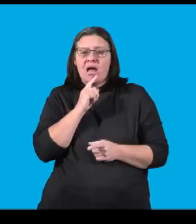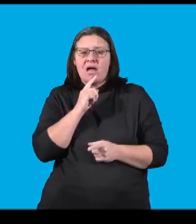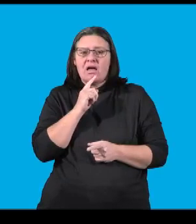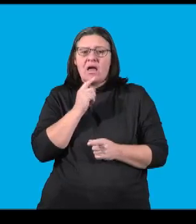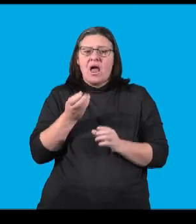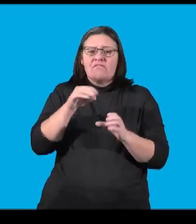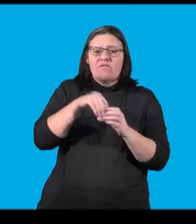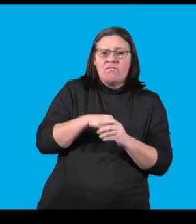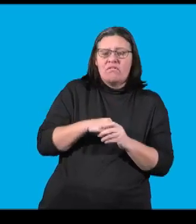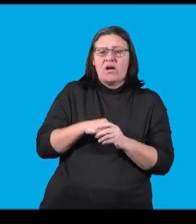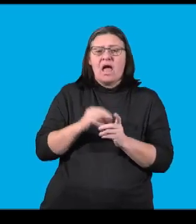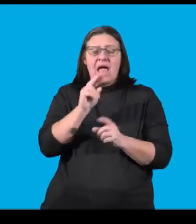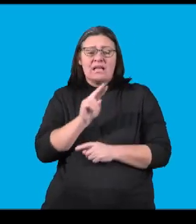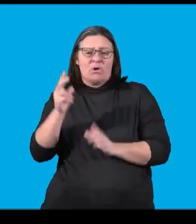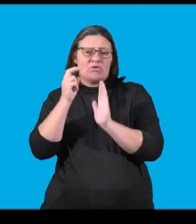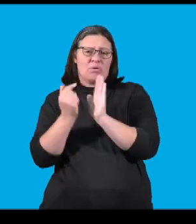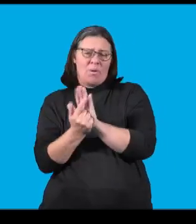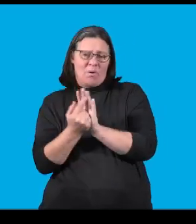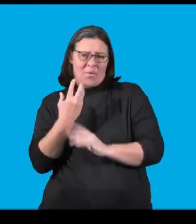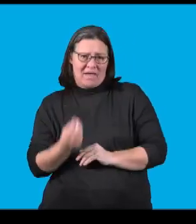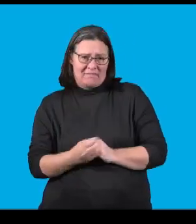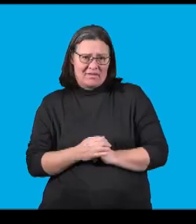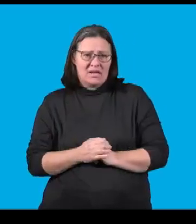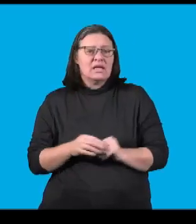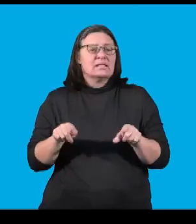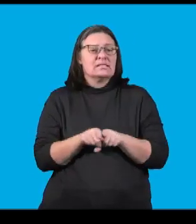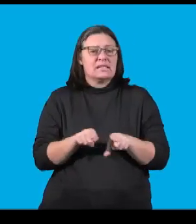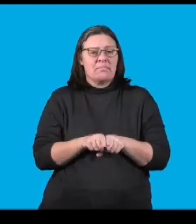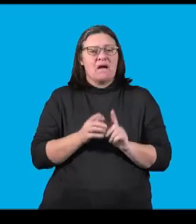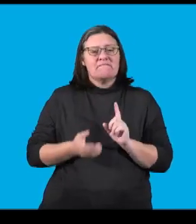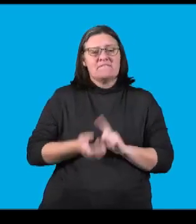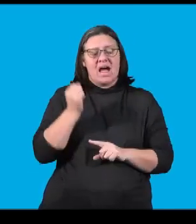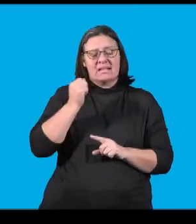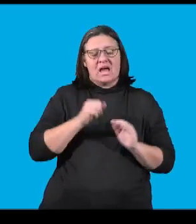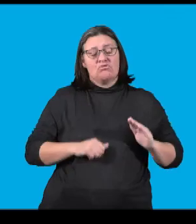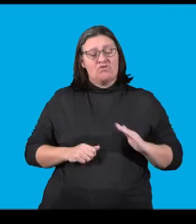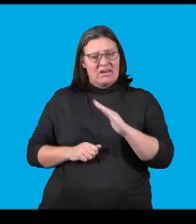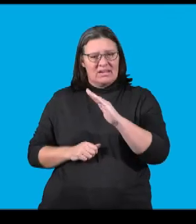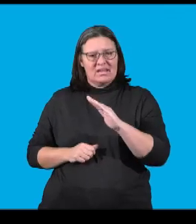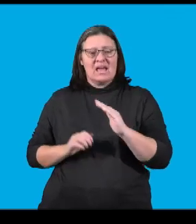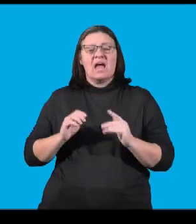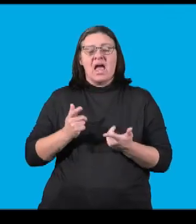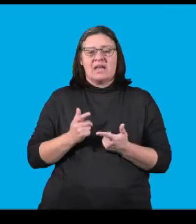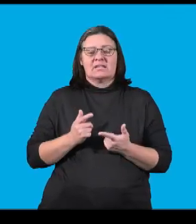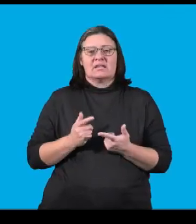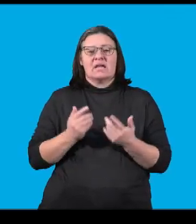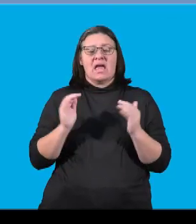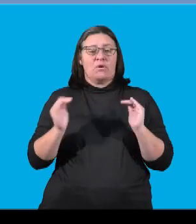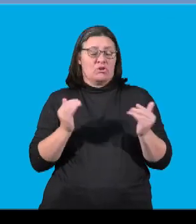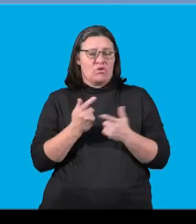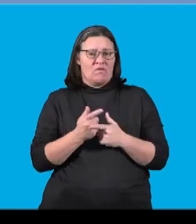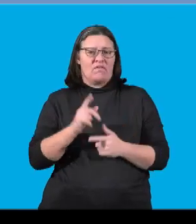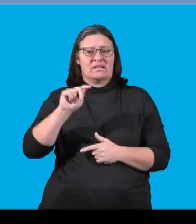specifically revising some of the exponent laws that we learned. And last, we will look at finding the gradient and equation